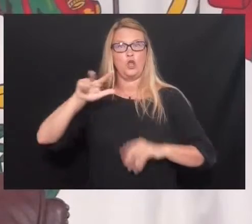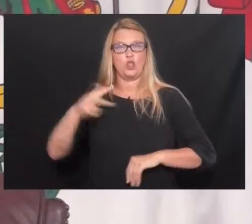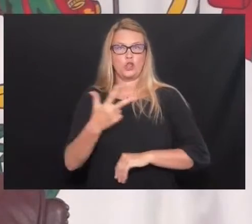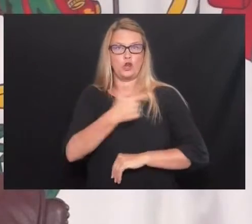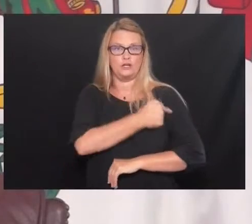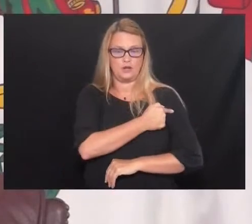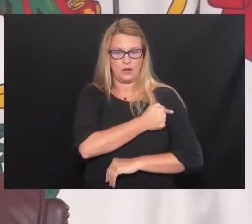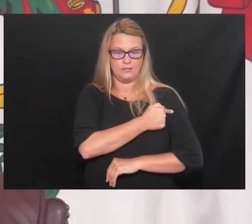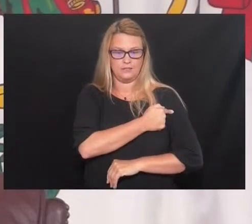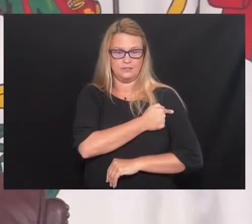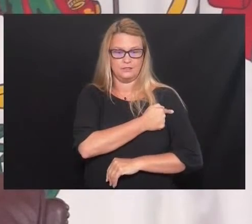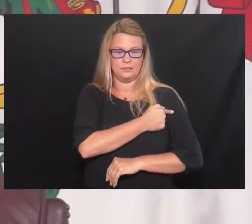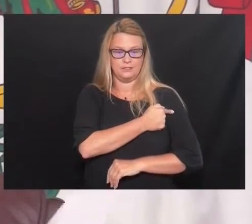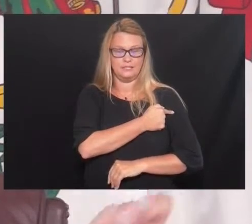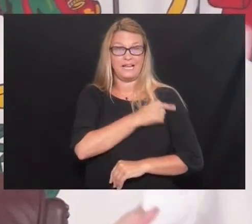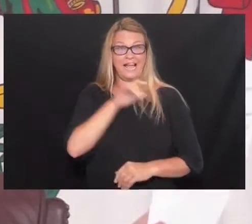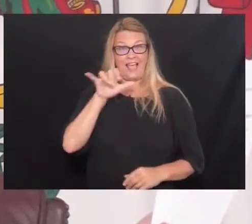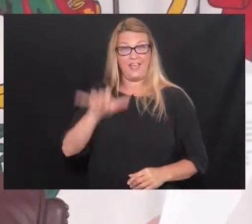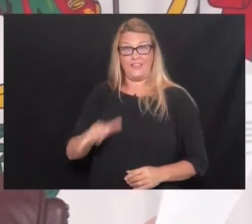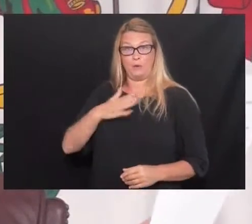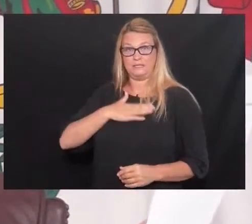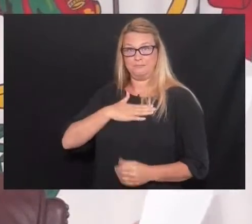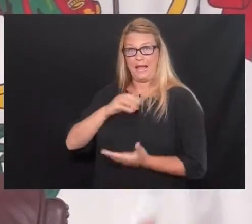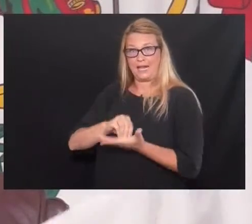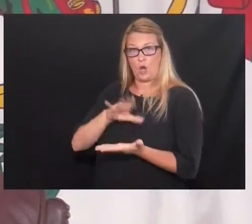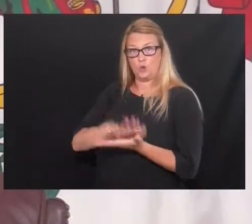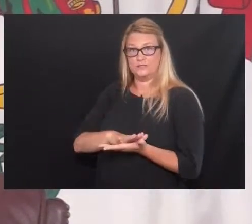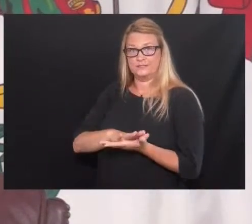doses. This was my notes.